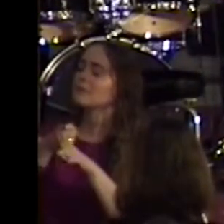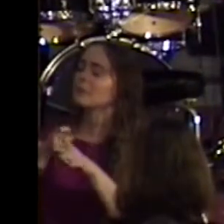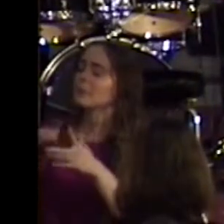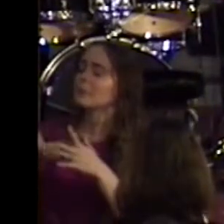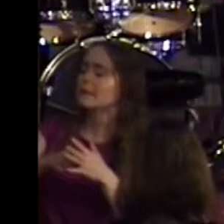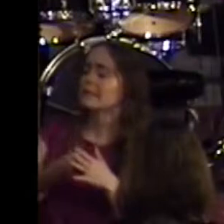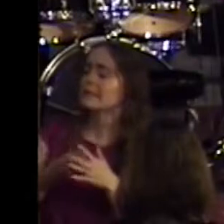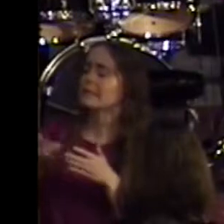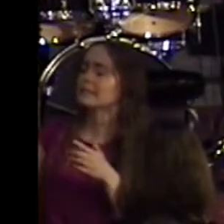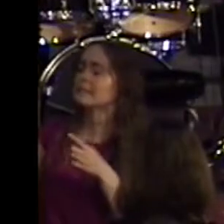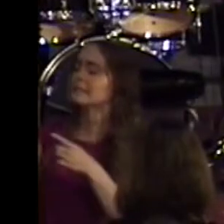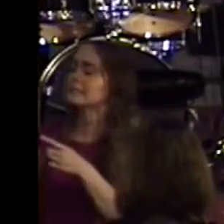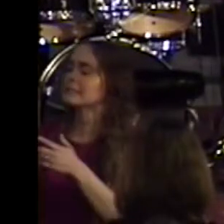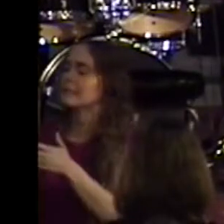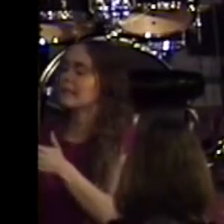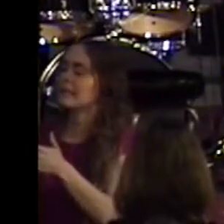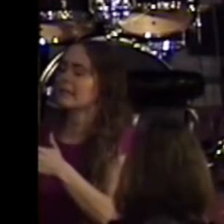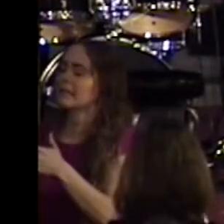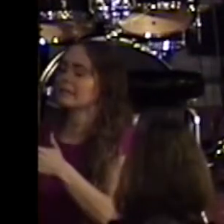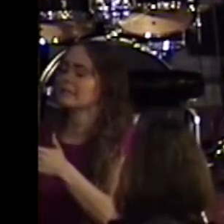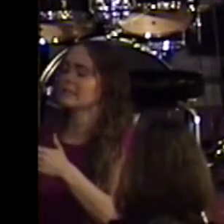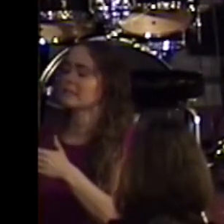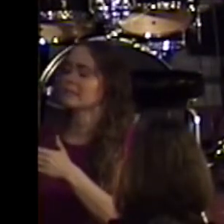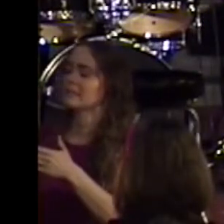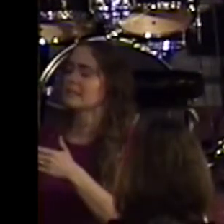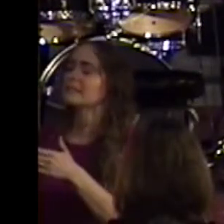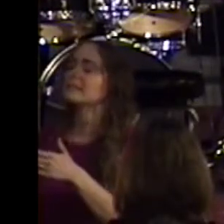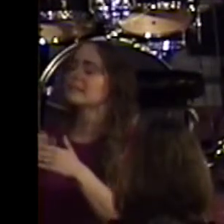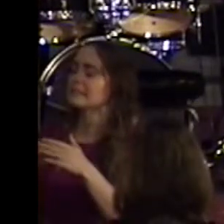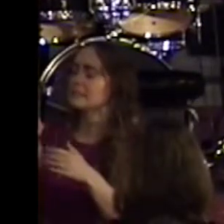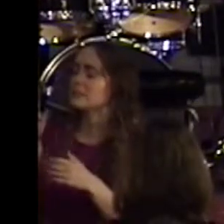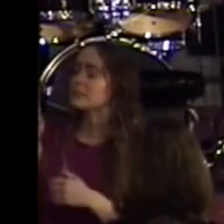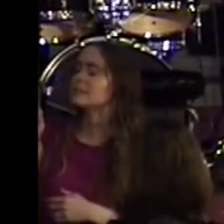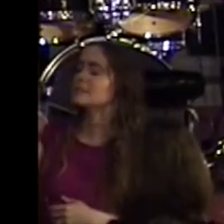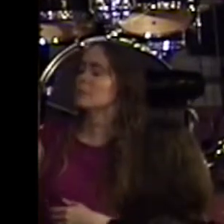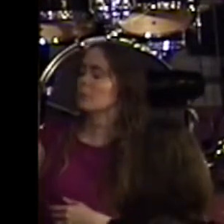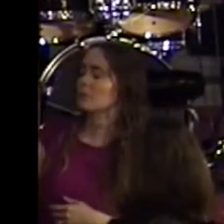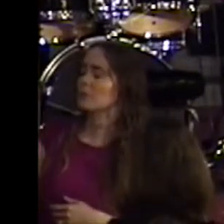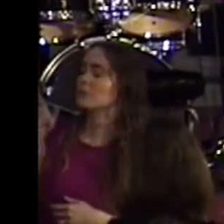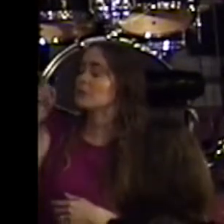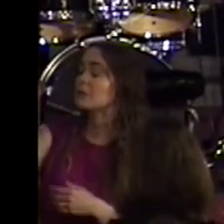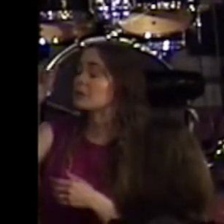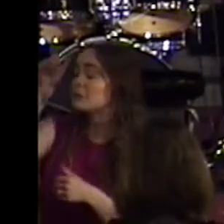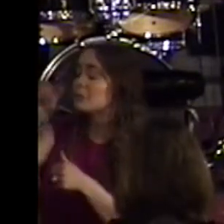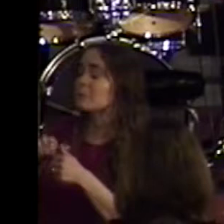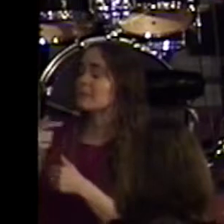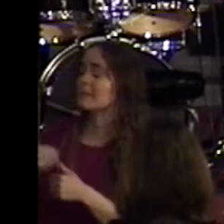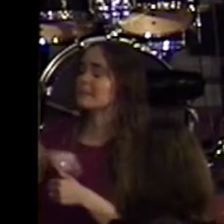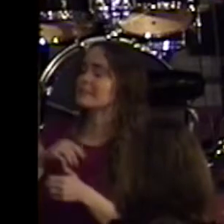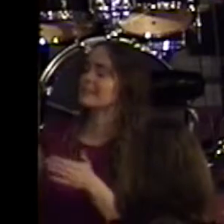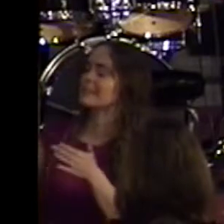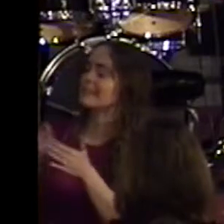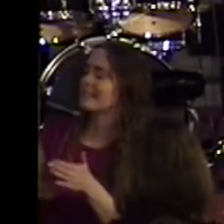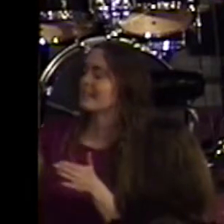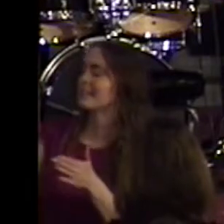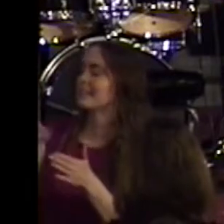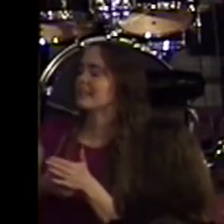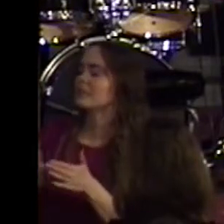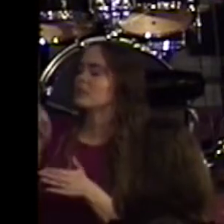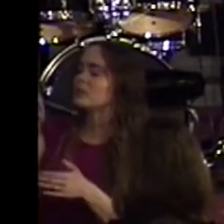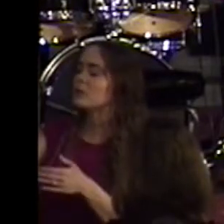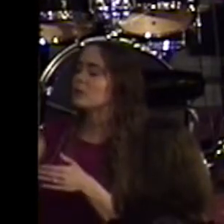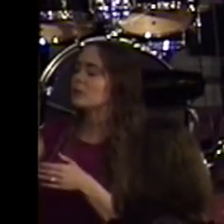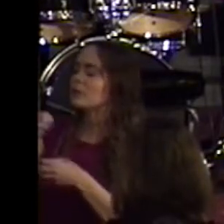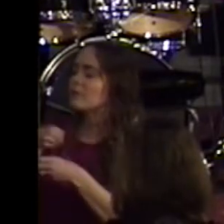end, especially here in Genesis 1, Father, you remind us over and over again that you are the God of all